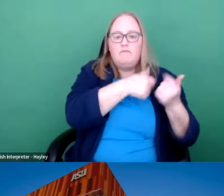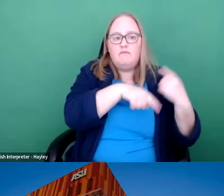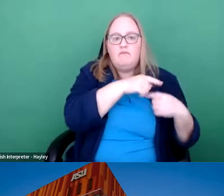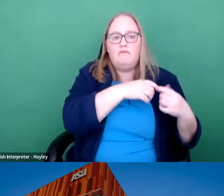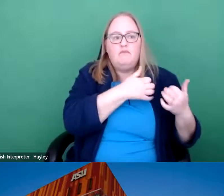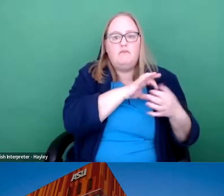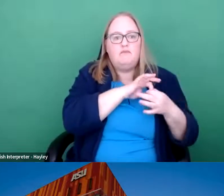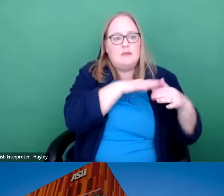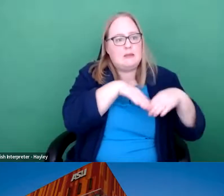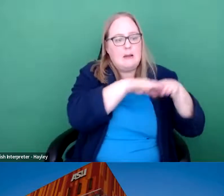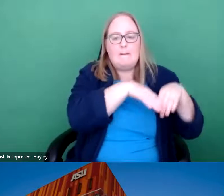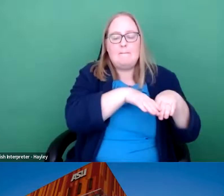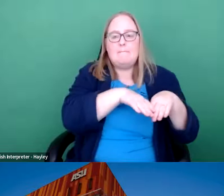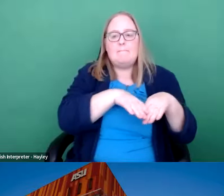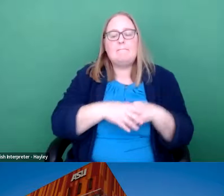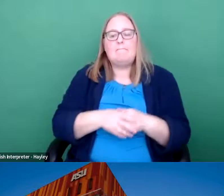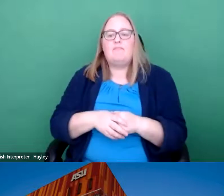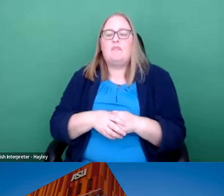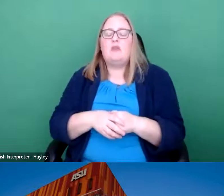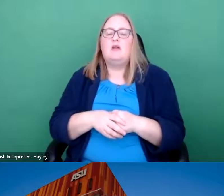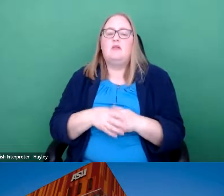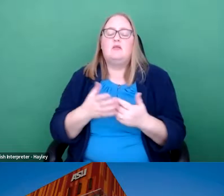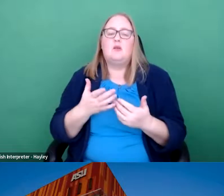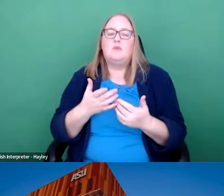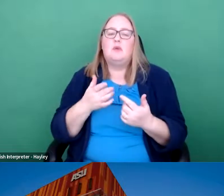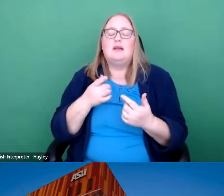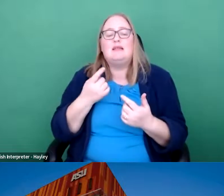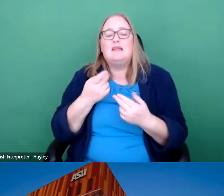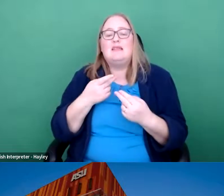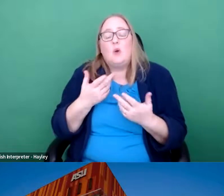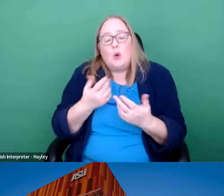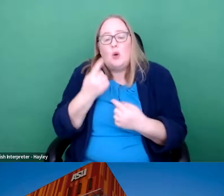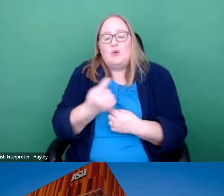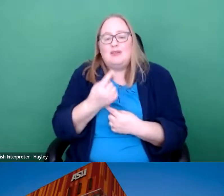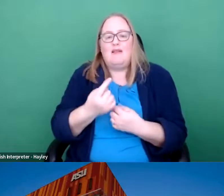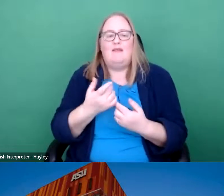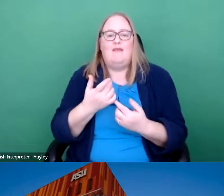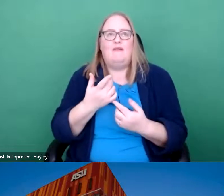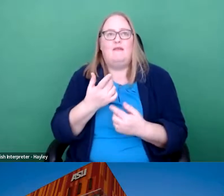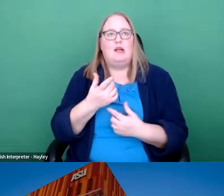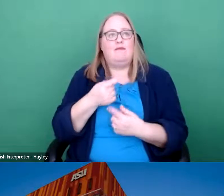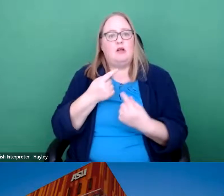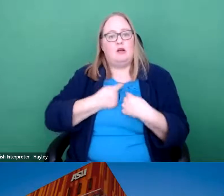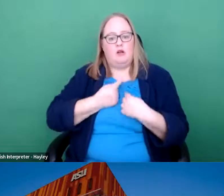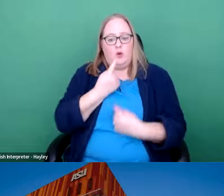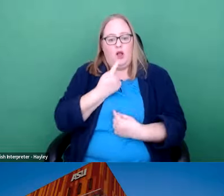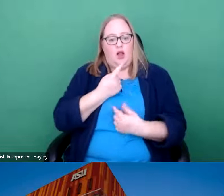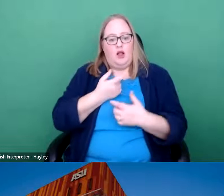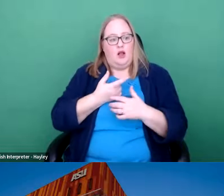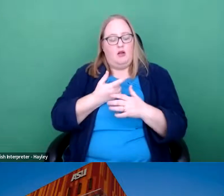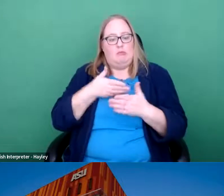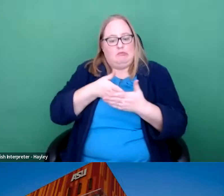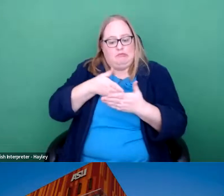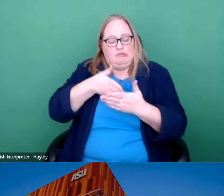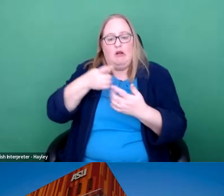like you, it is very unlikely that you, as that individual, will be able to overcome those barriers. However, if you move around,